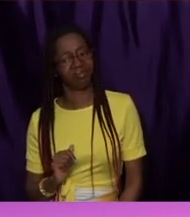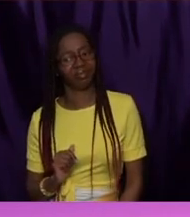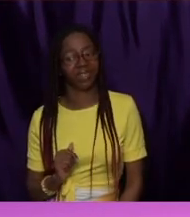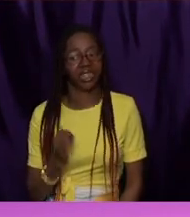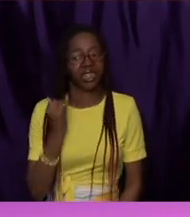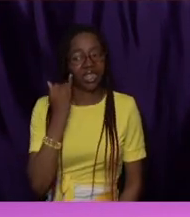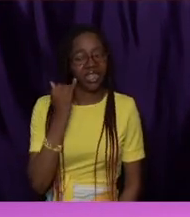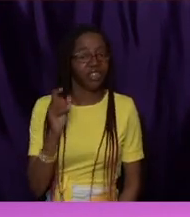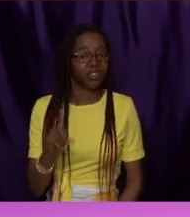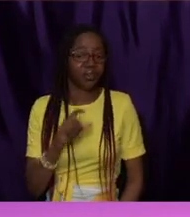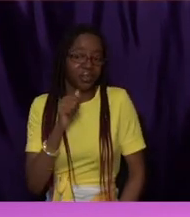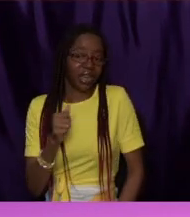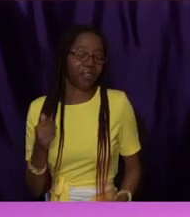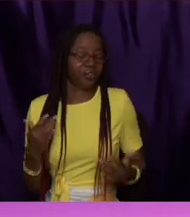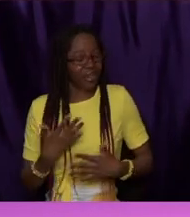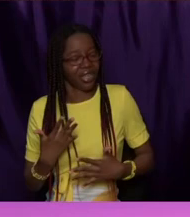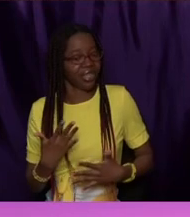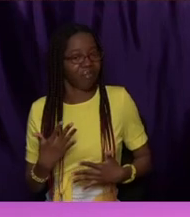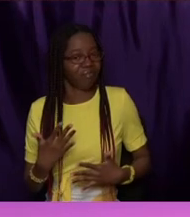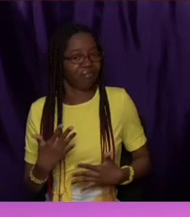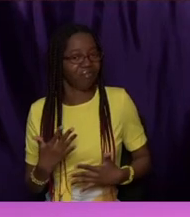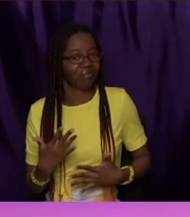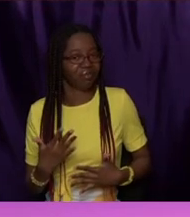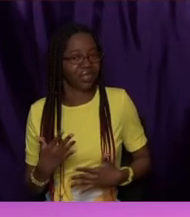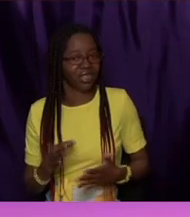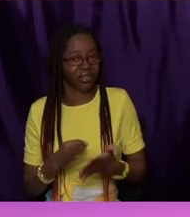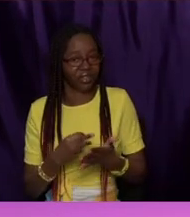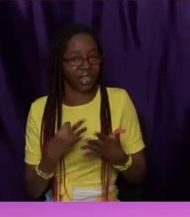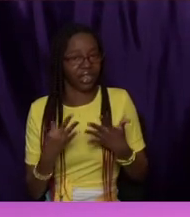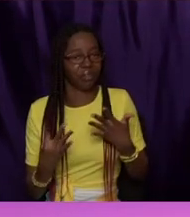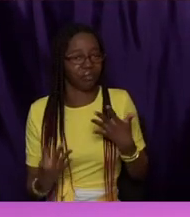if you weren't afraid to fail?